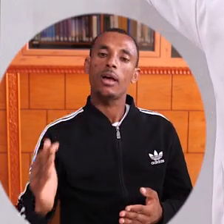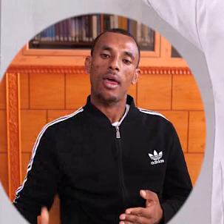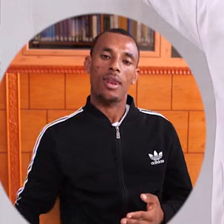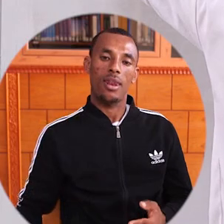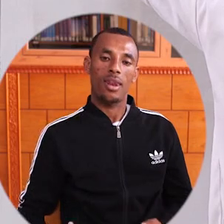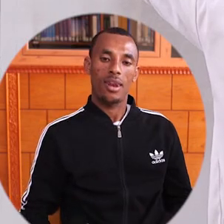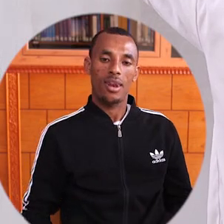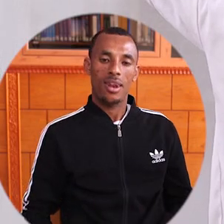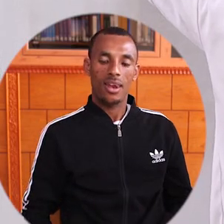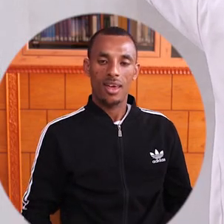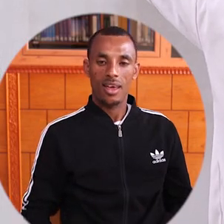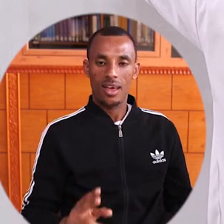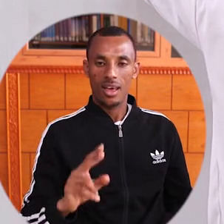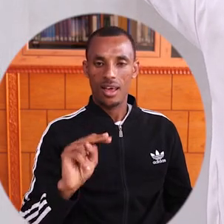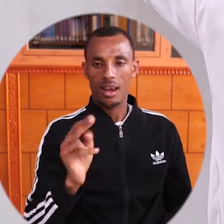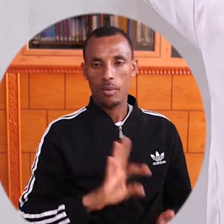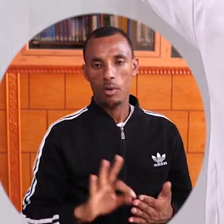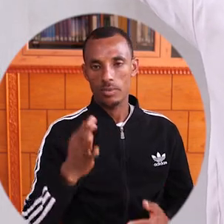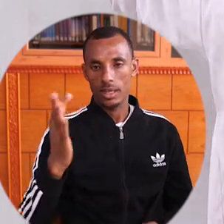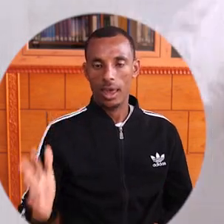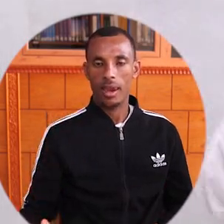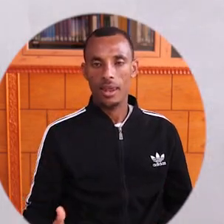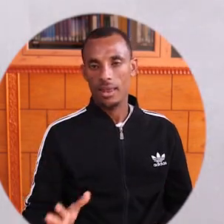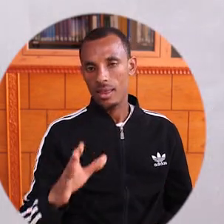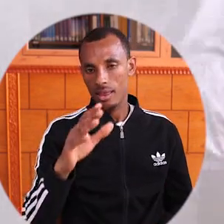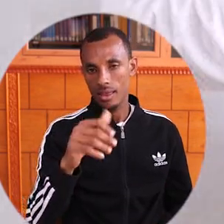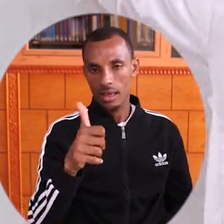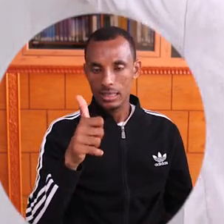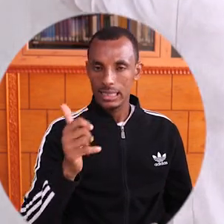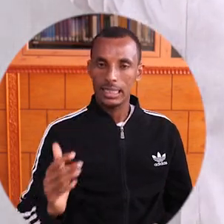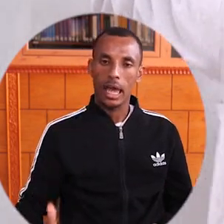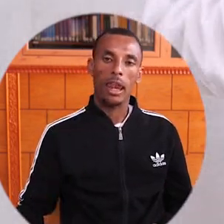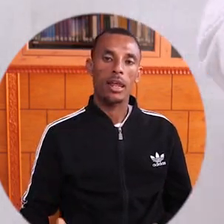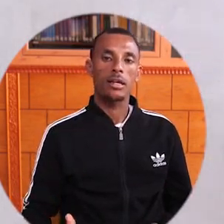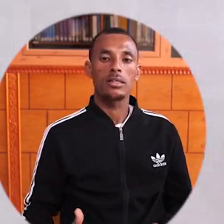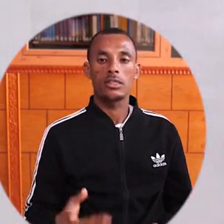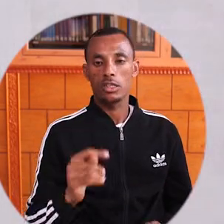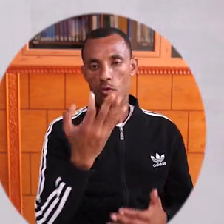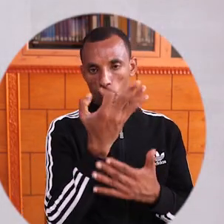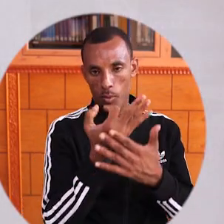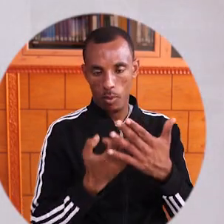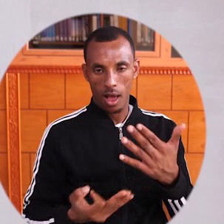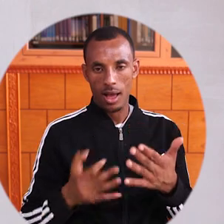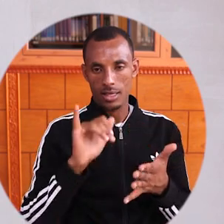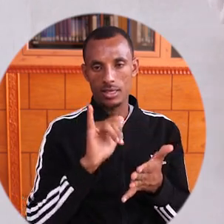polygon sides, 20-sided. The formula that